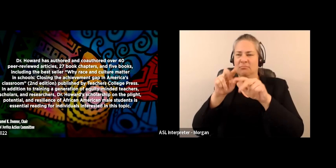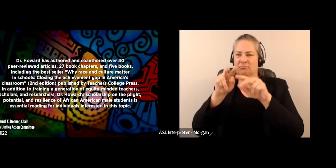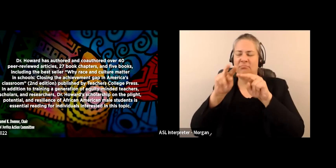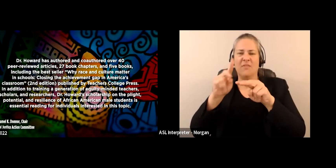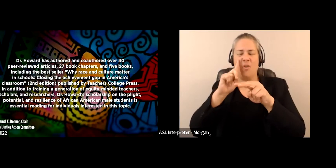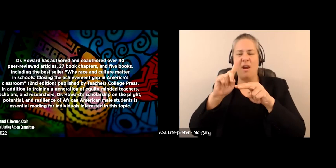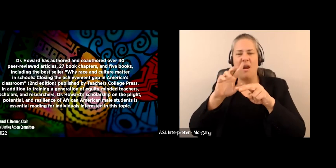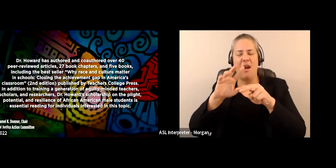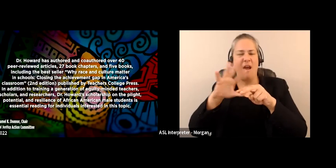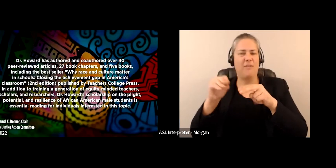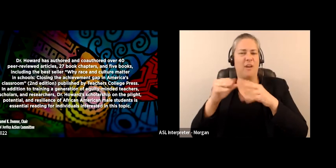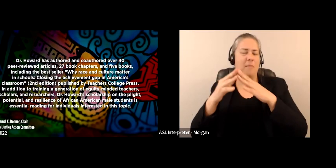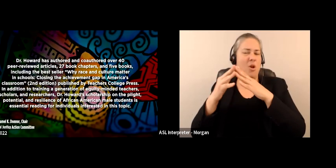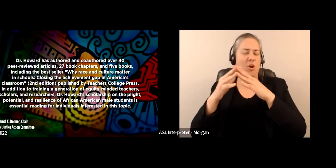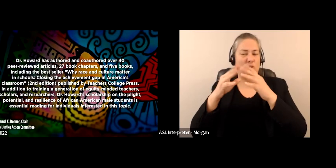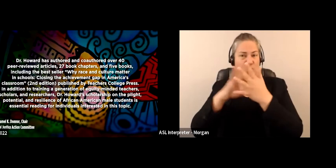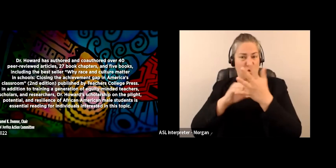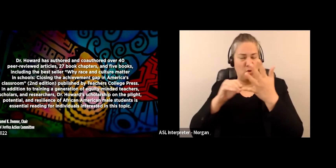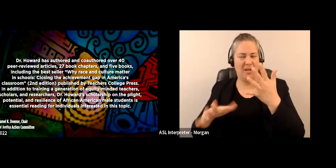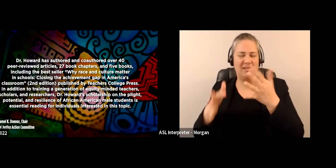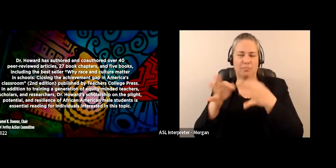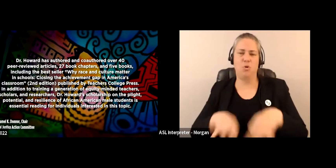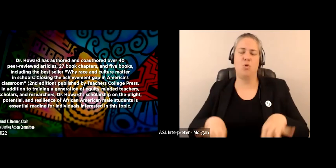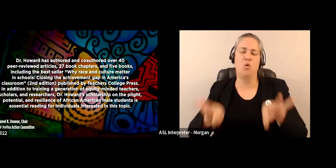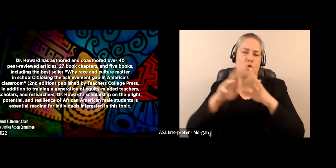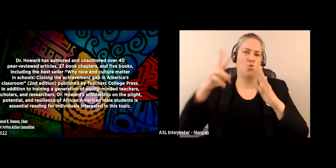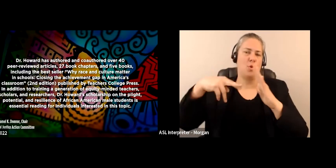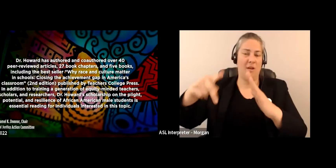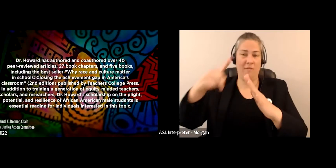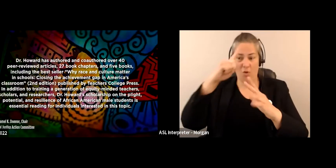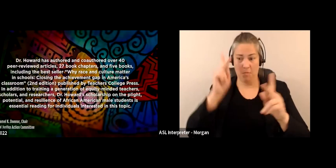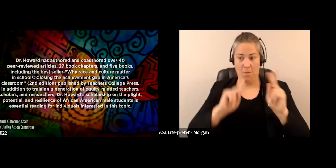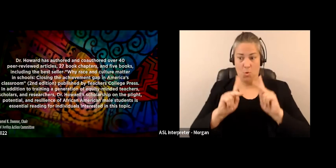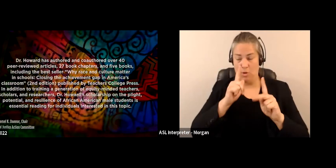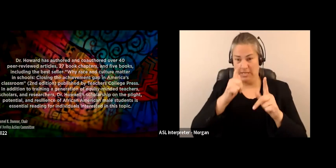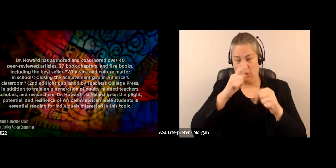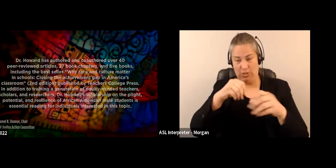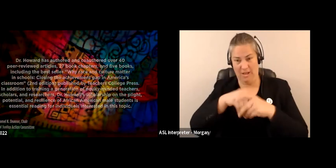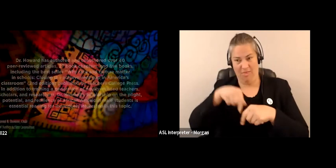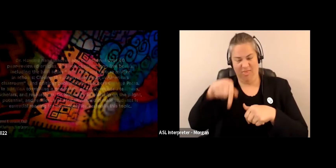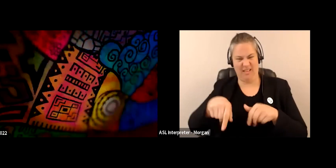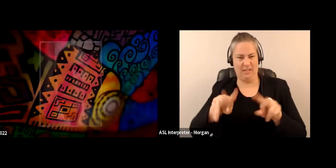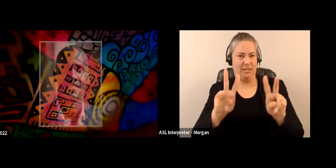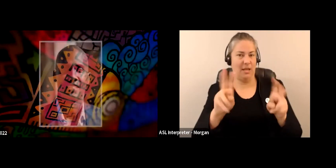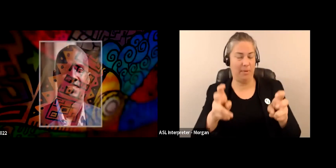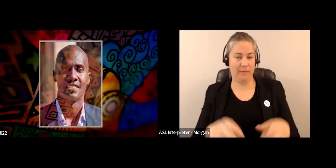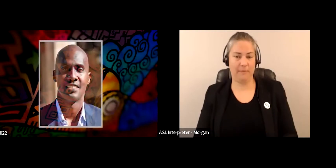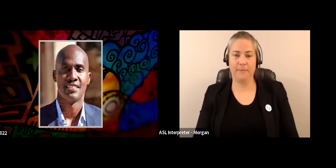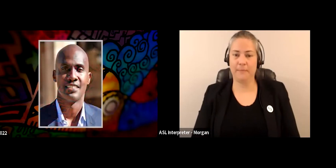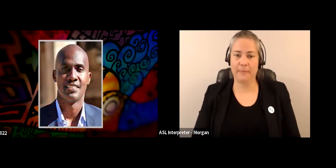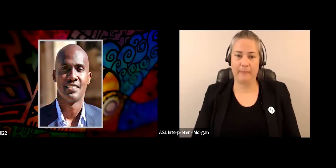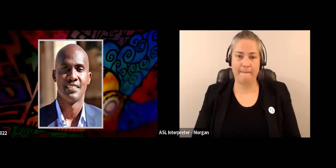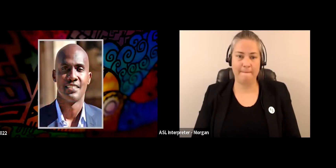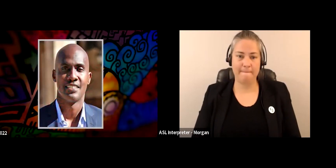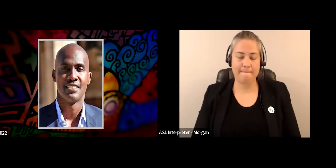students is essential reading for individuals interested in this topic.